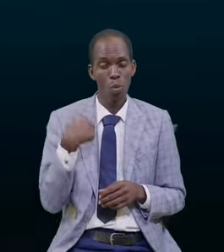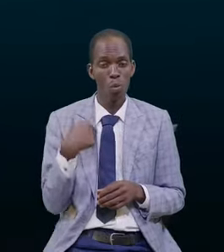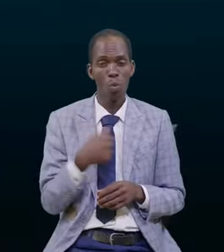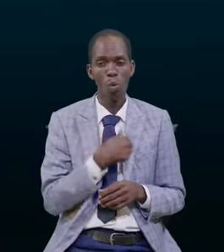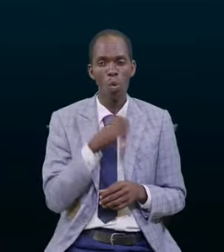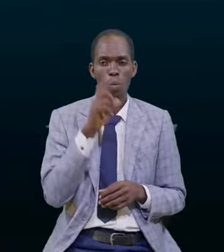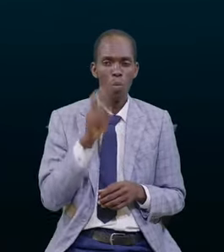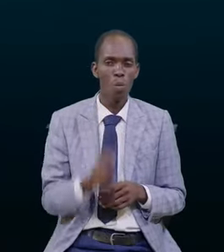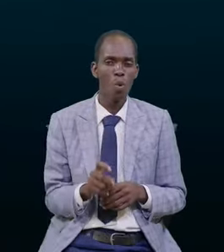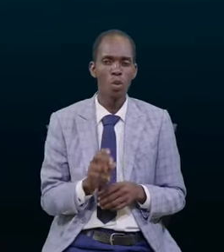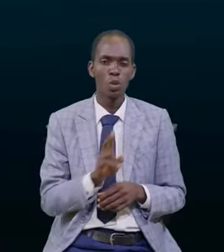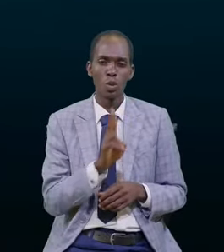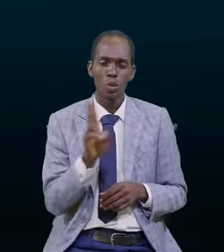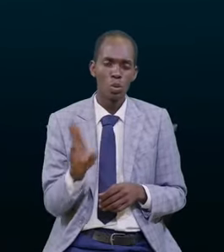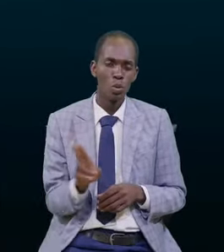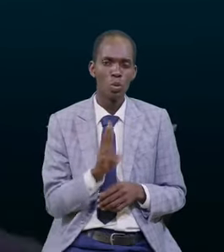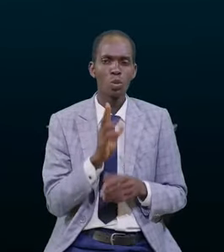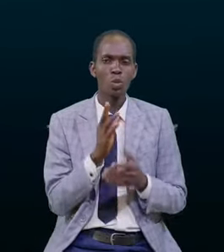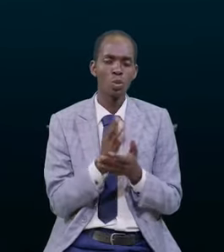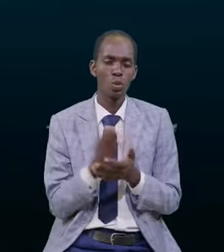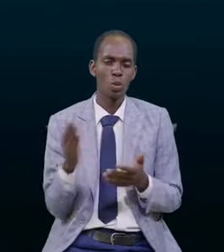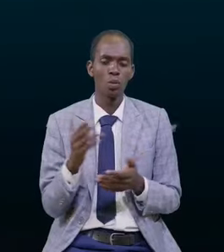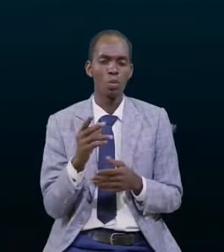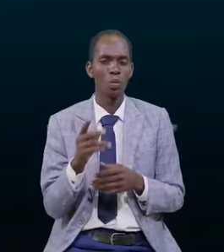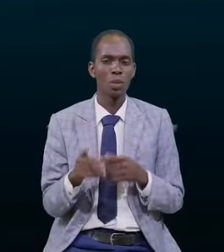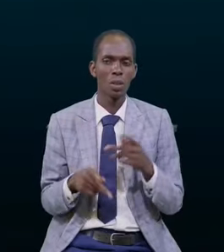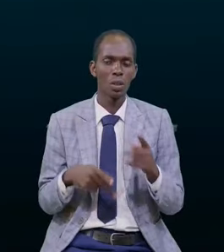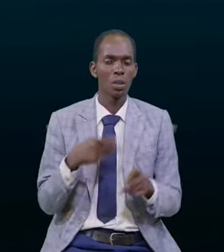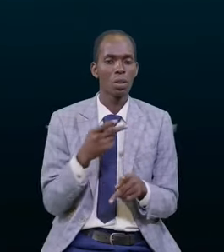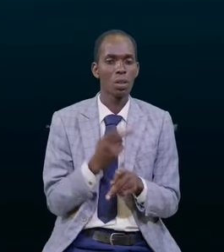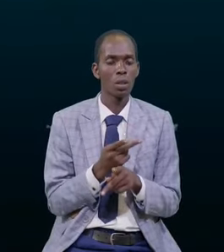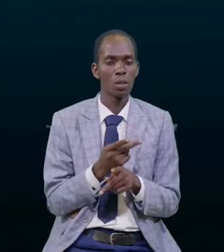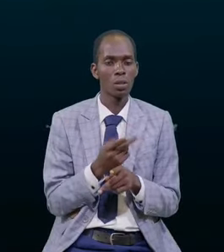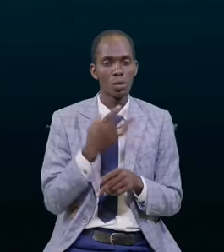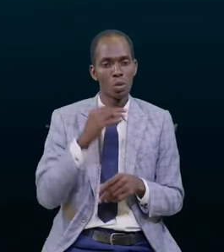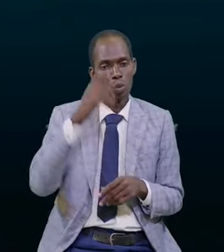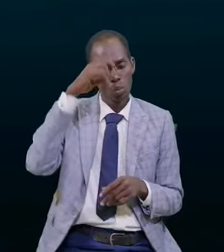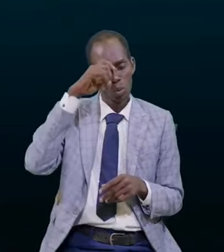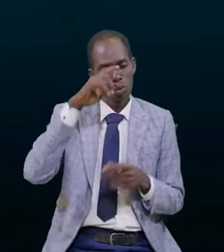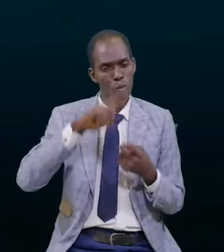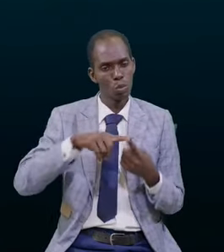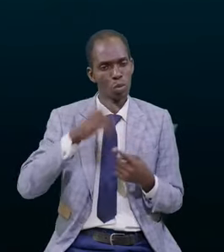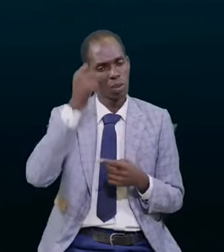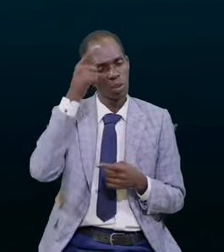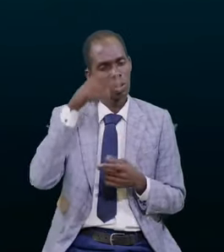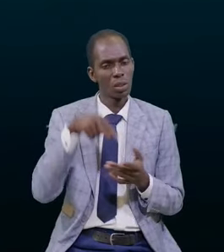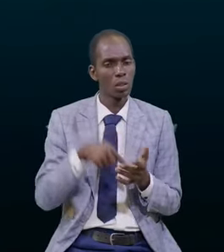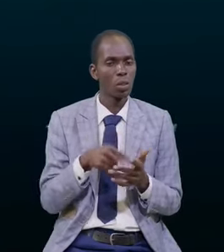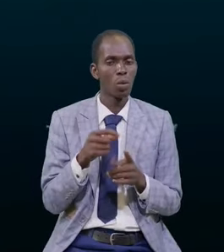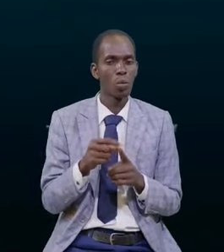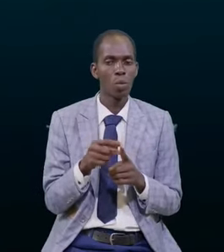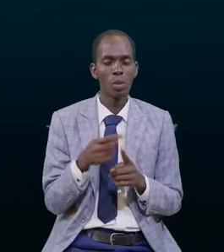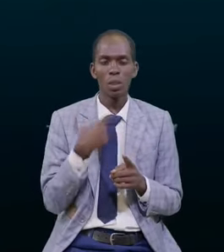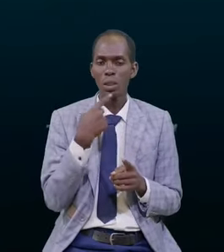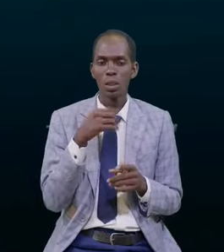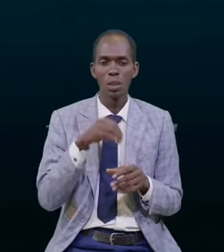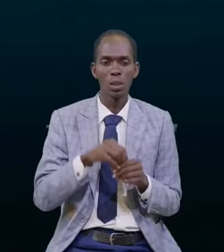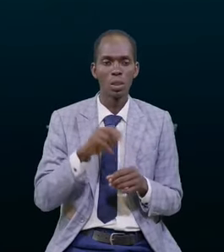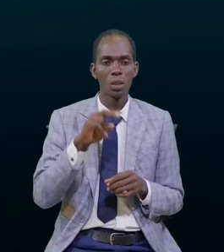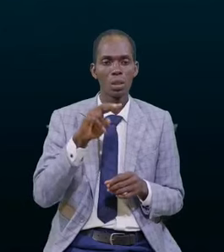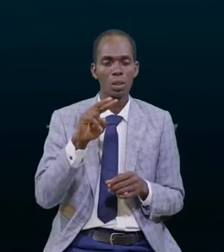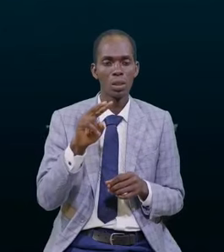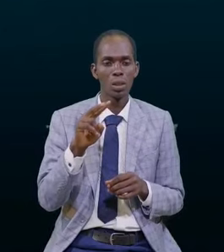tical sled of hand to interpret this otherwise it says here in 2 chronic sorry